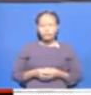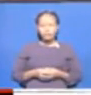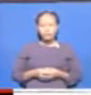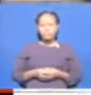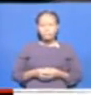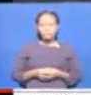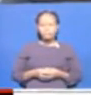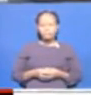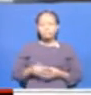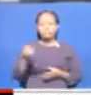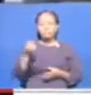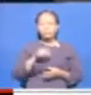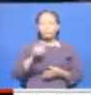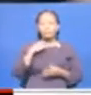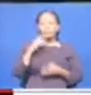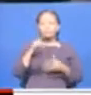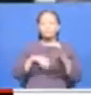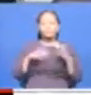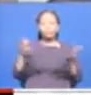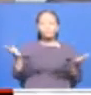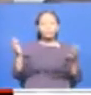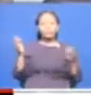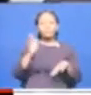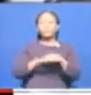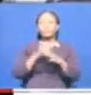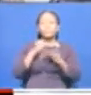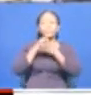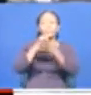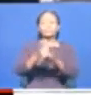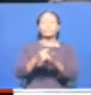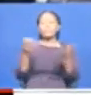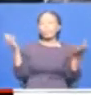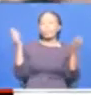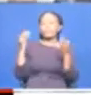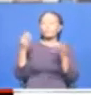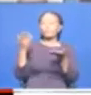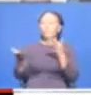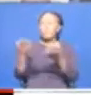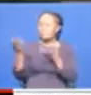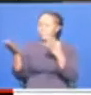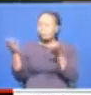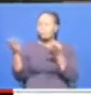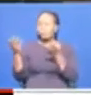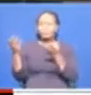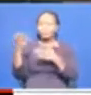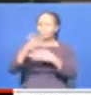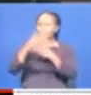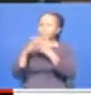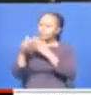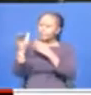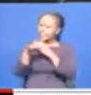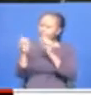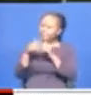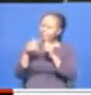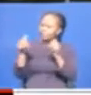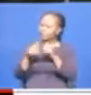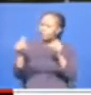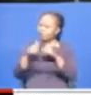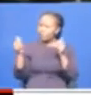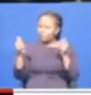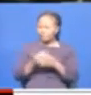Watusaidie, kama kuna usaidizi wanaweza tusaidia hapa, wakuja tusaidie watengeneze hiyo mtaro uwe shwari mtaro. Kwa jumla, haswa sehemu